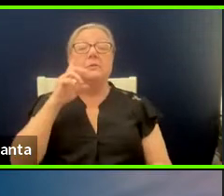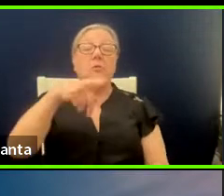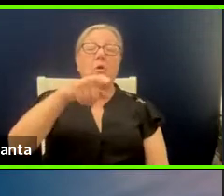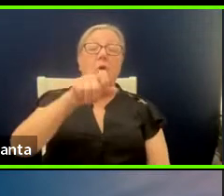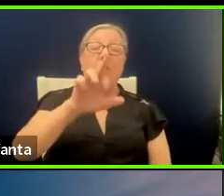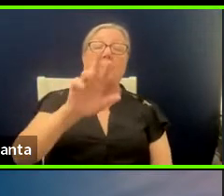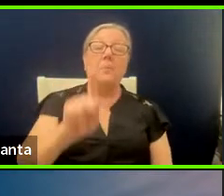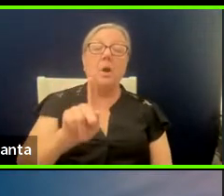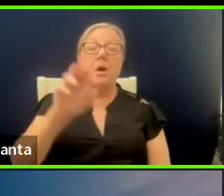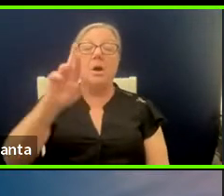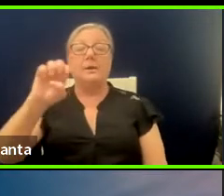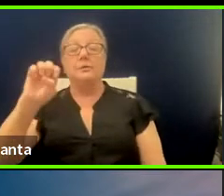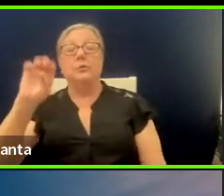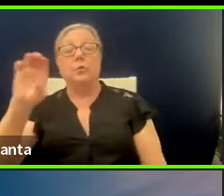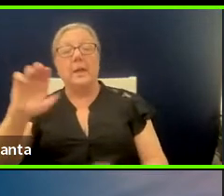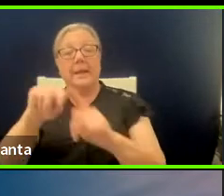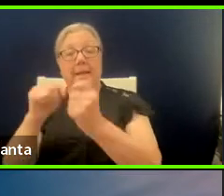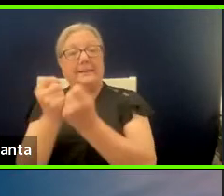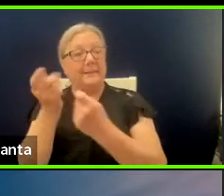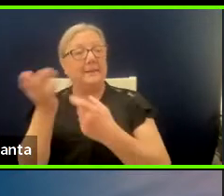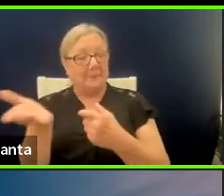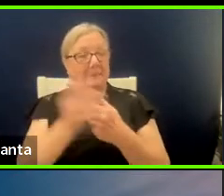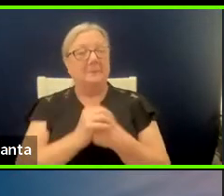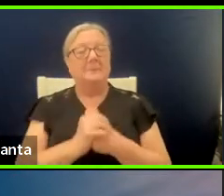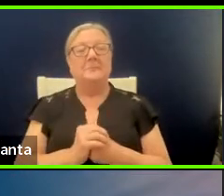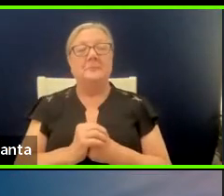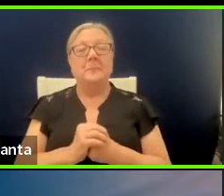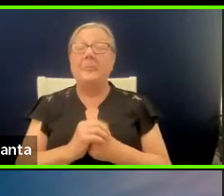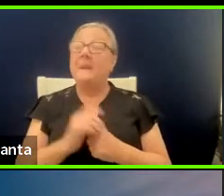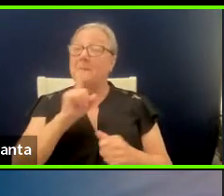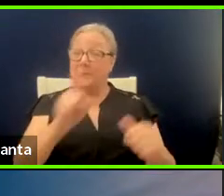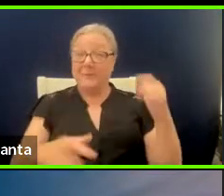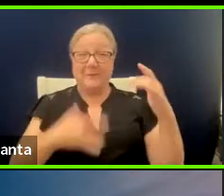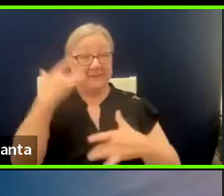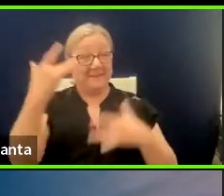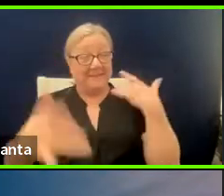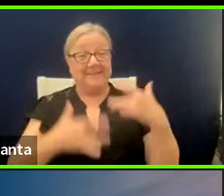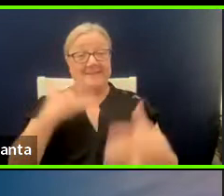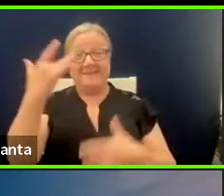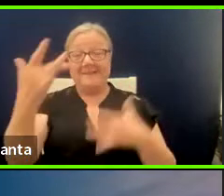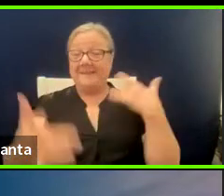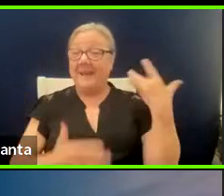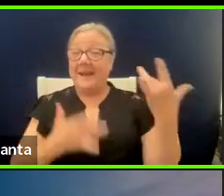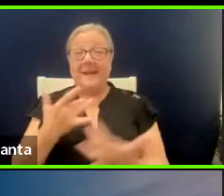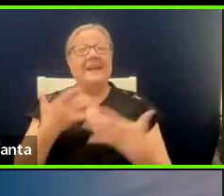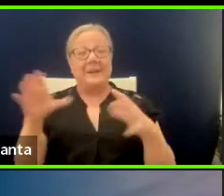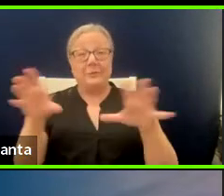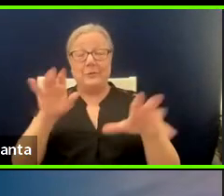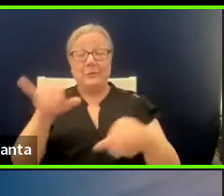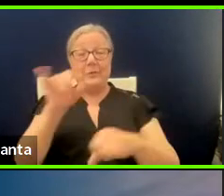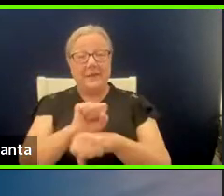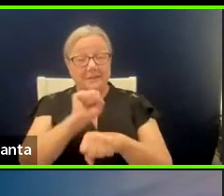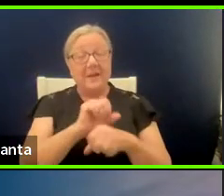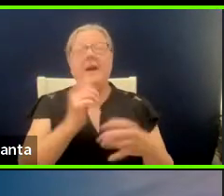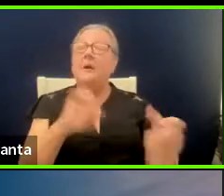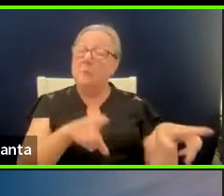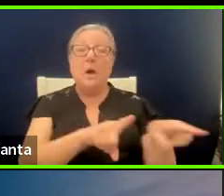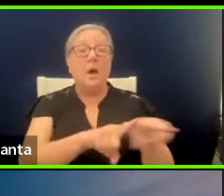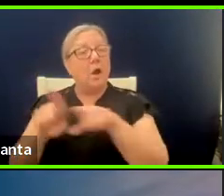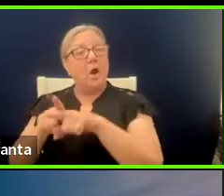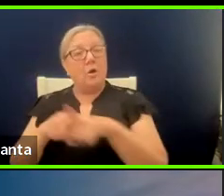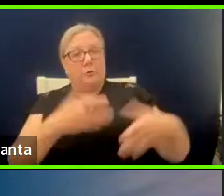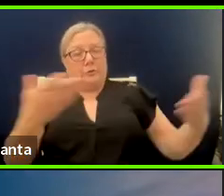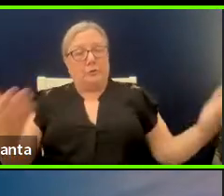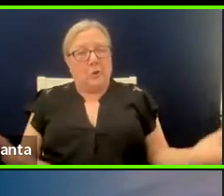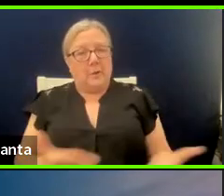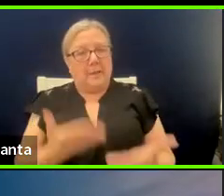Services team there. So I'm very excited to have that gig, but also to be here and to talk about the bridge that I now get to see